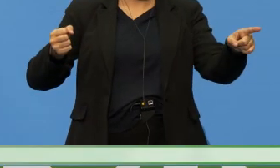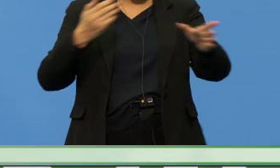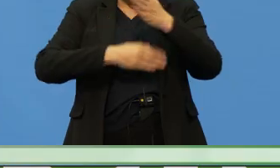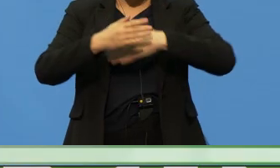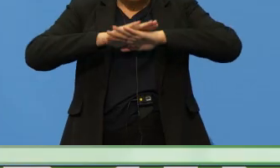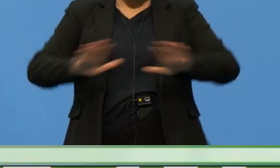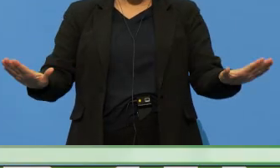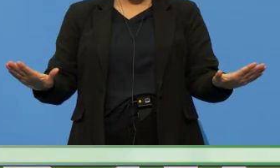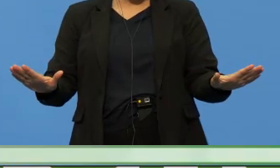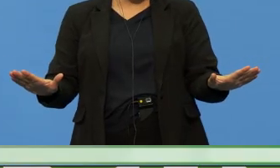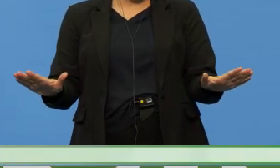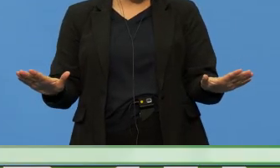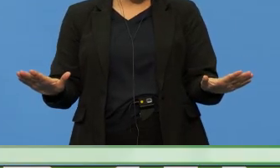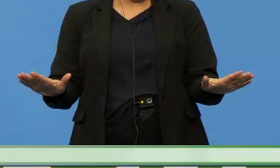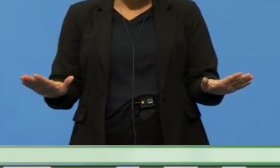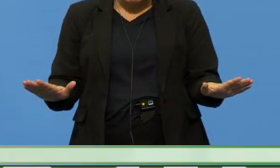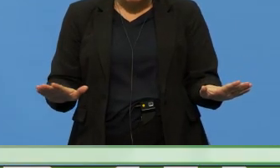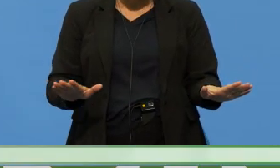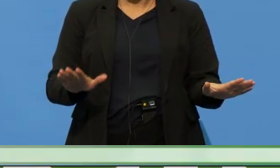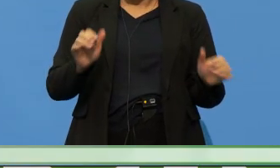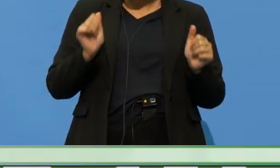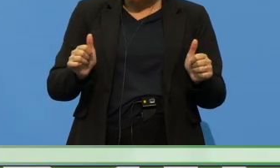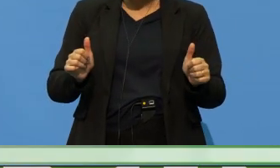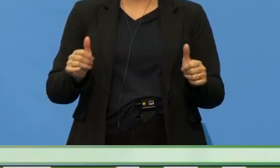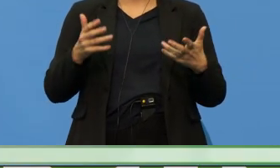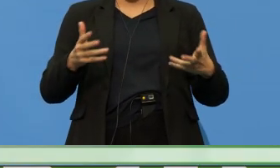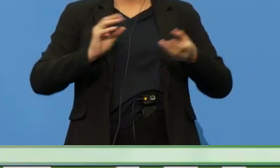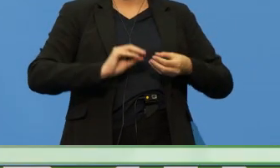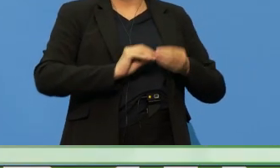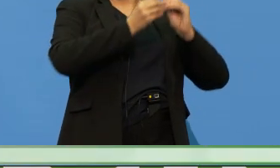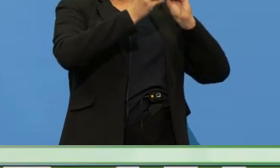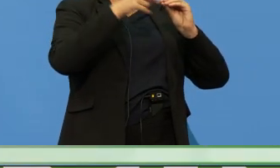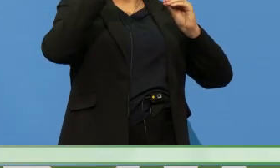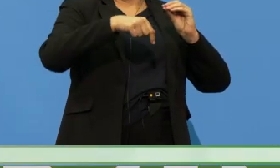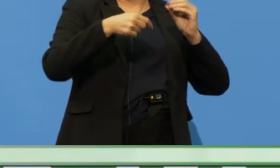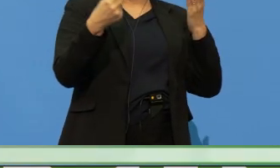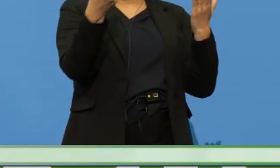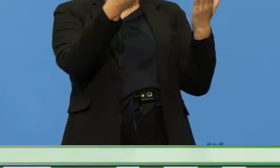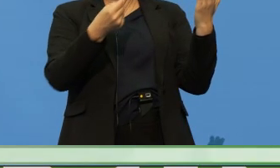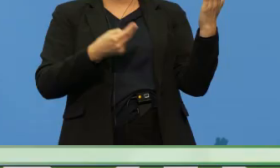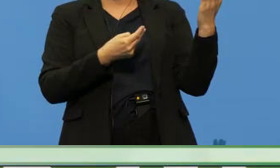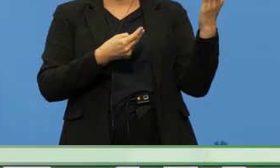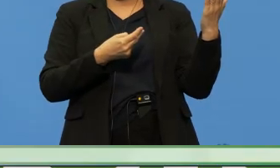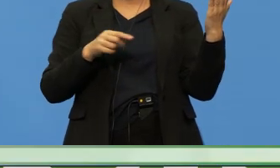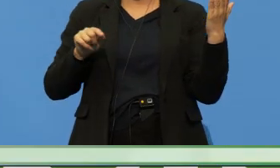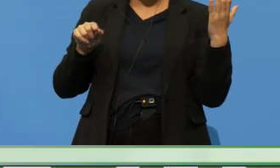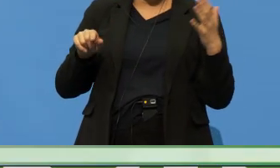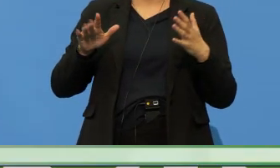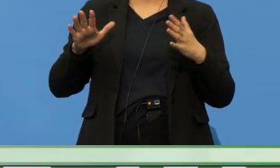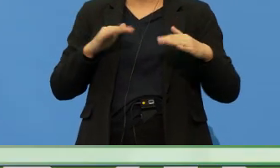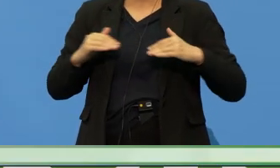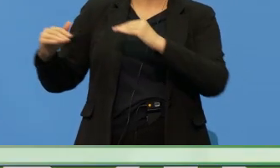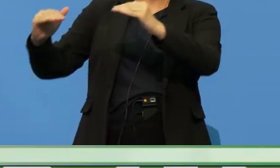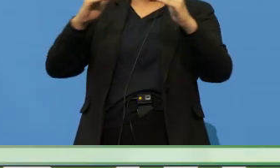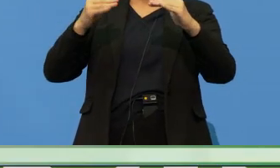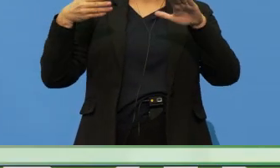So universal design is first and foremost about a specific core value and understanding